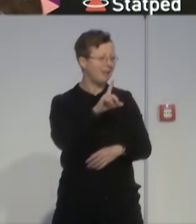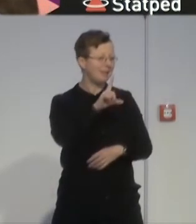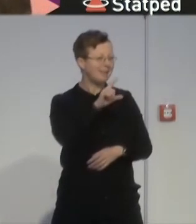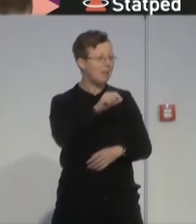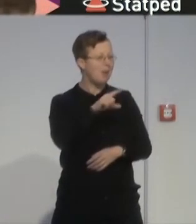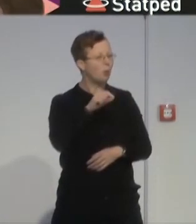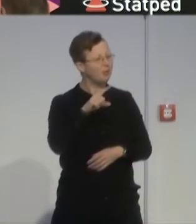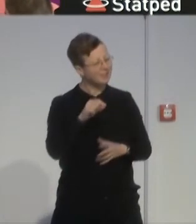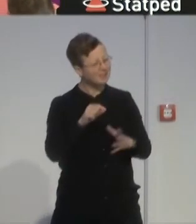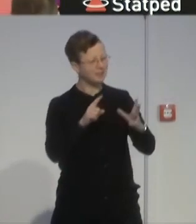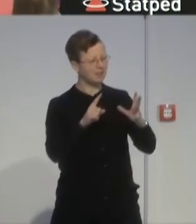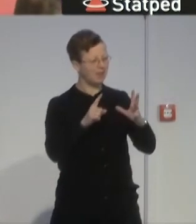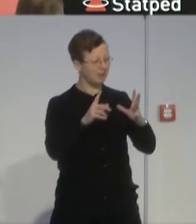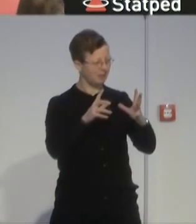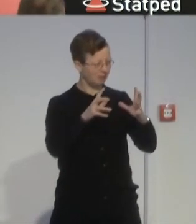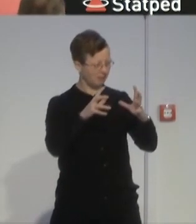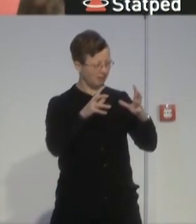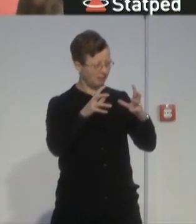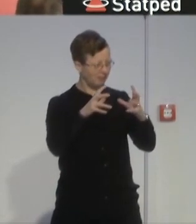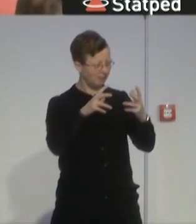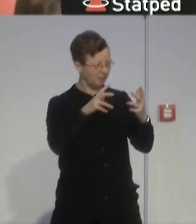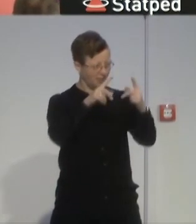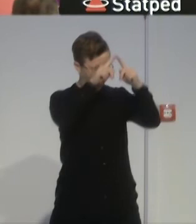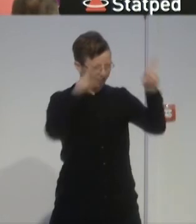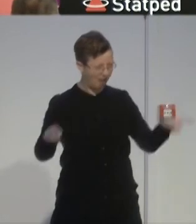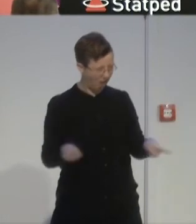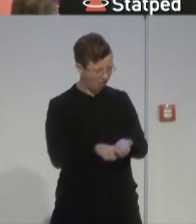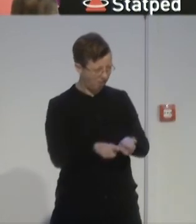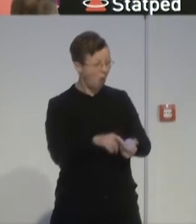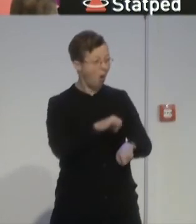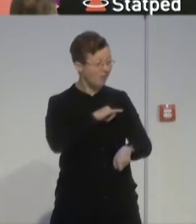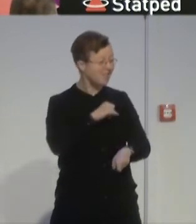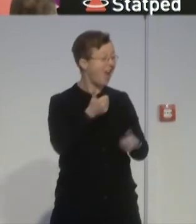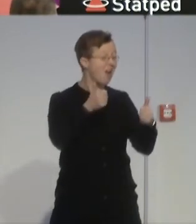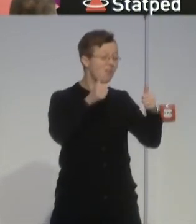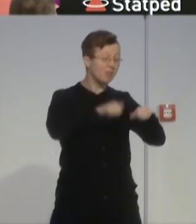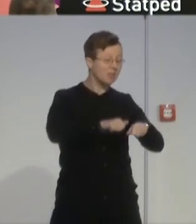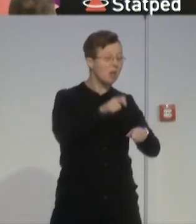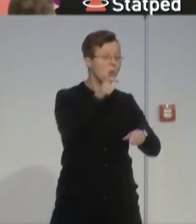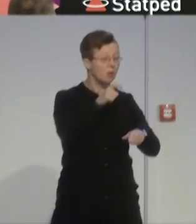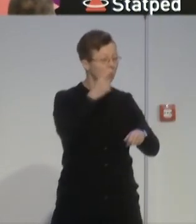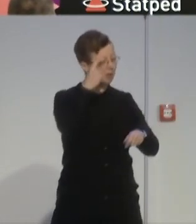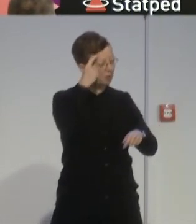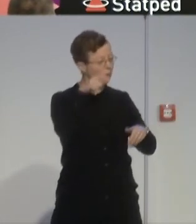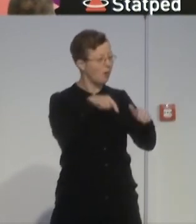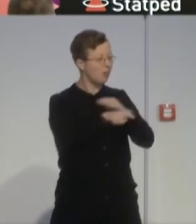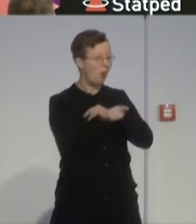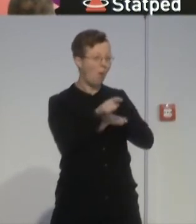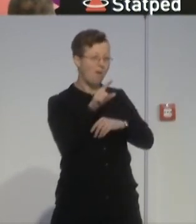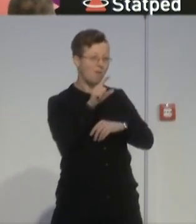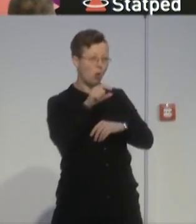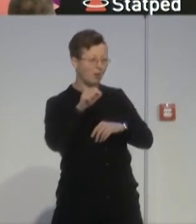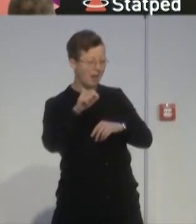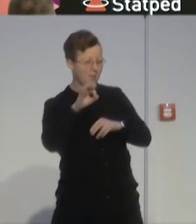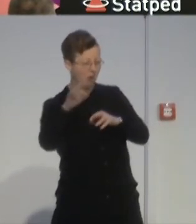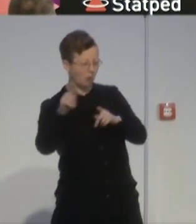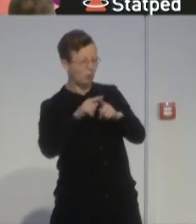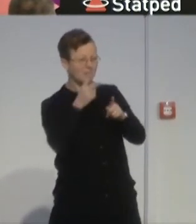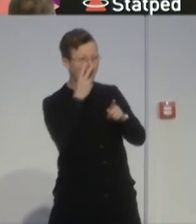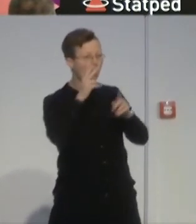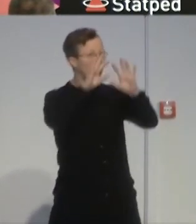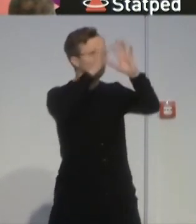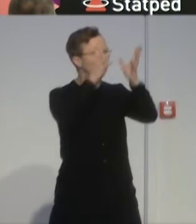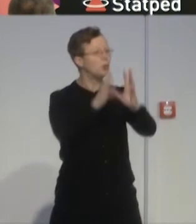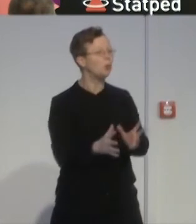triad. And if you think it's a difficult word, you can go to the Frogner Park and look at one of the sculptures by Gustav